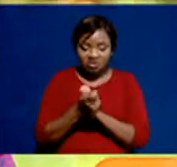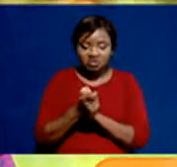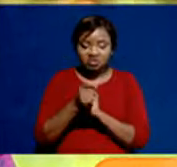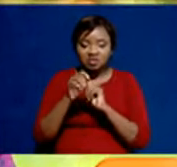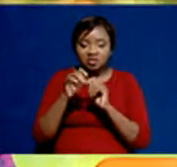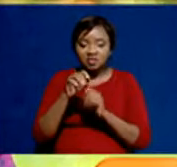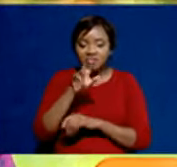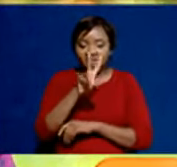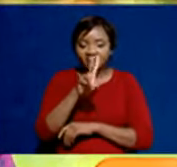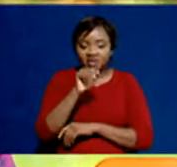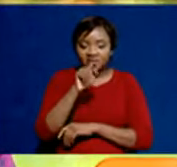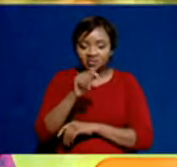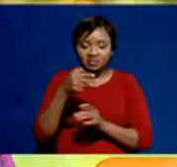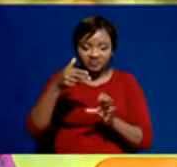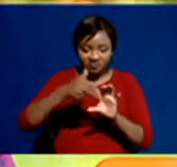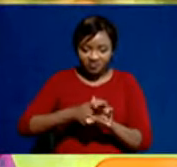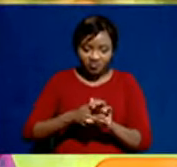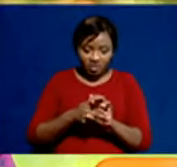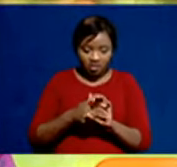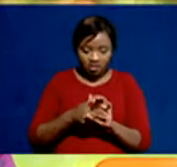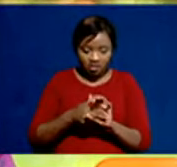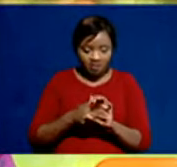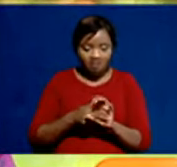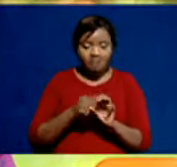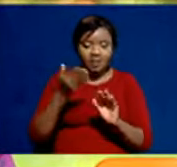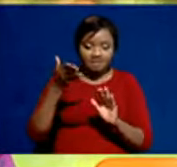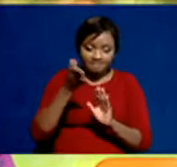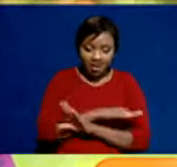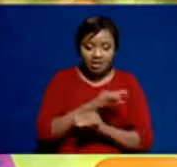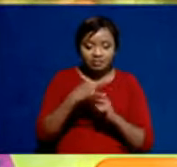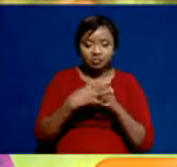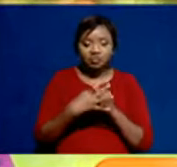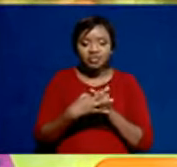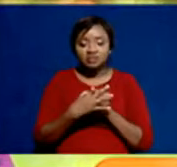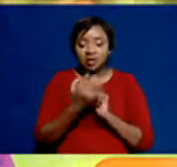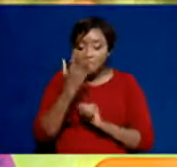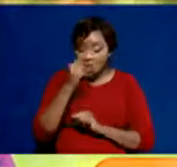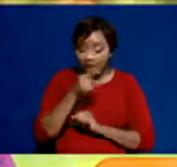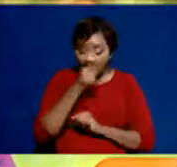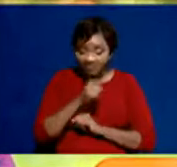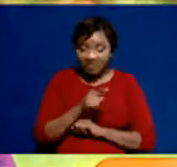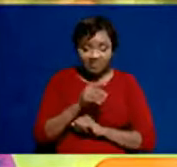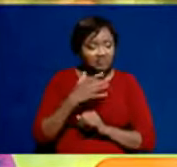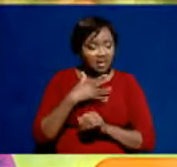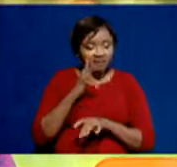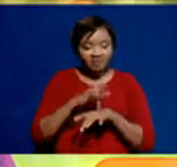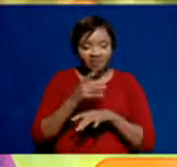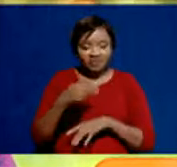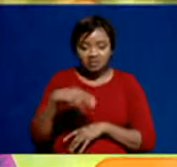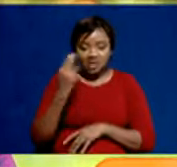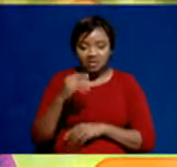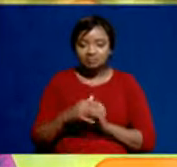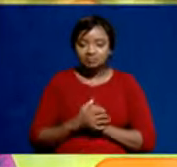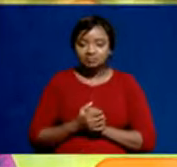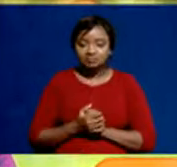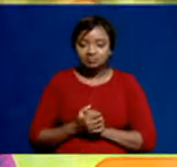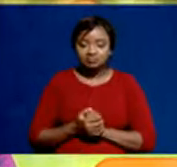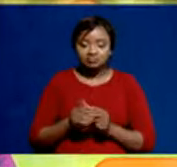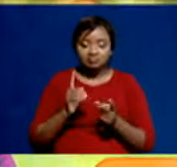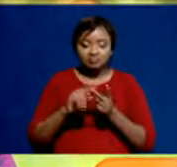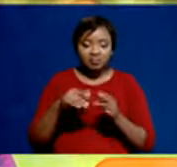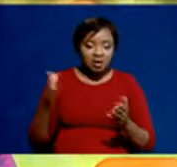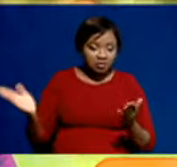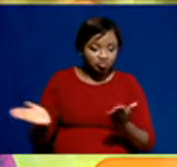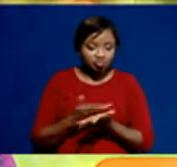on fuel, okay, to 8, because that has a ripple effect. To scrap the housing